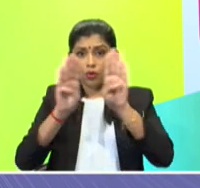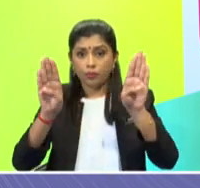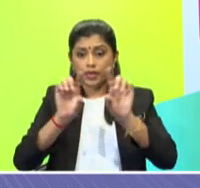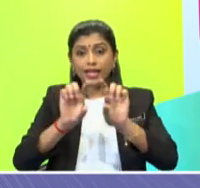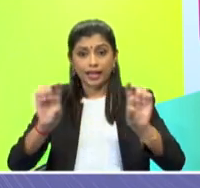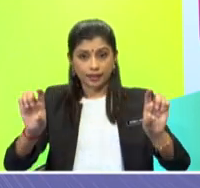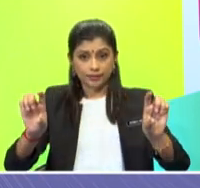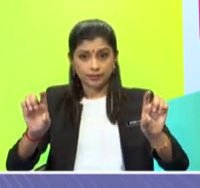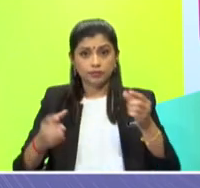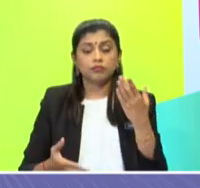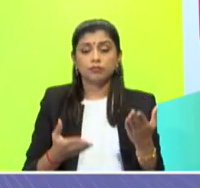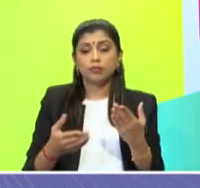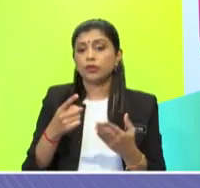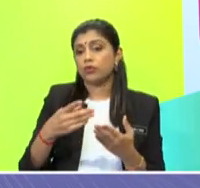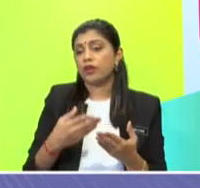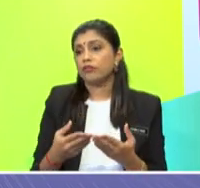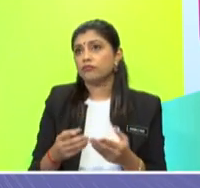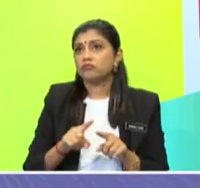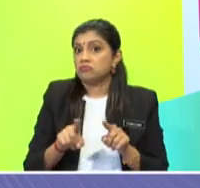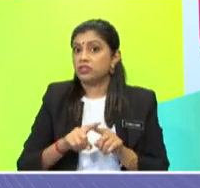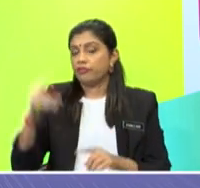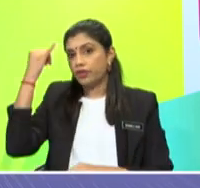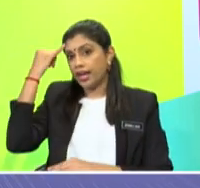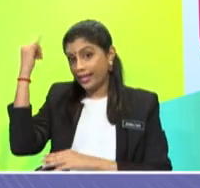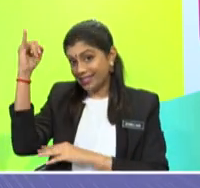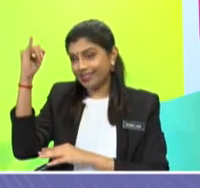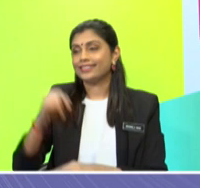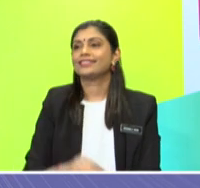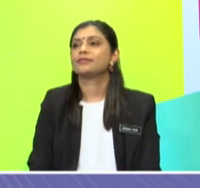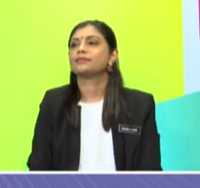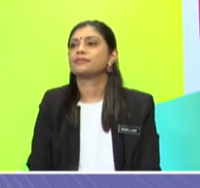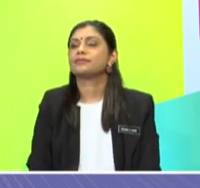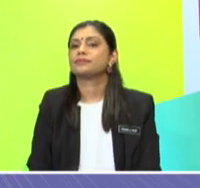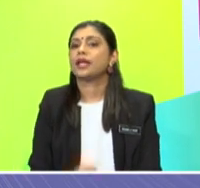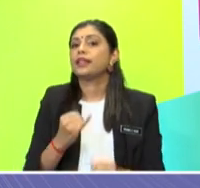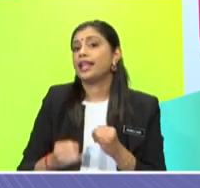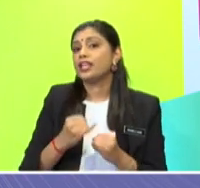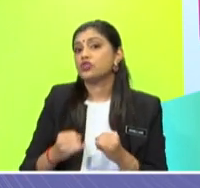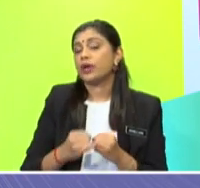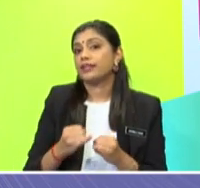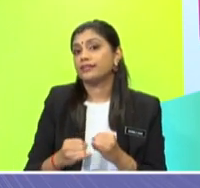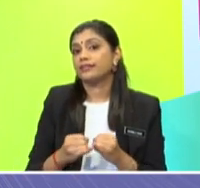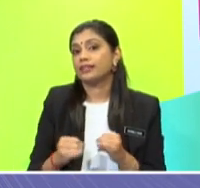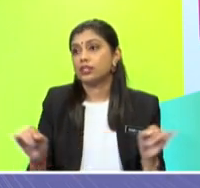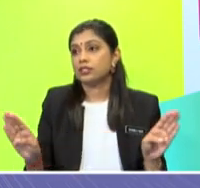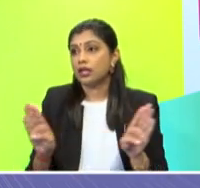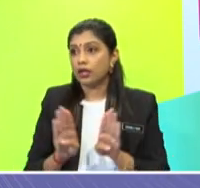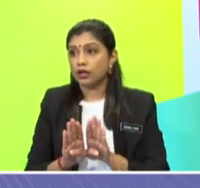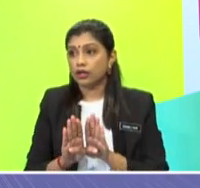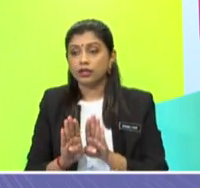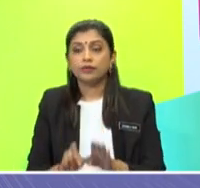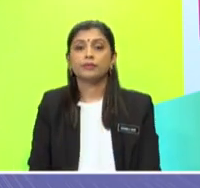Now, having said that, if you notice, Sean, I have I'm, can't. So that shows